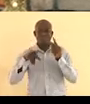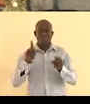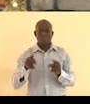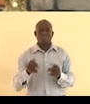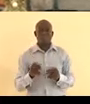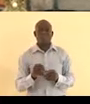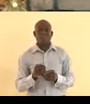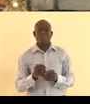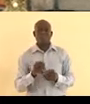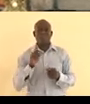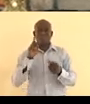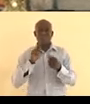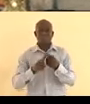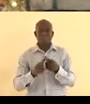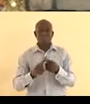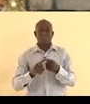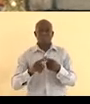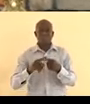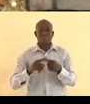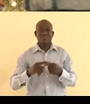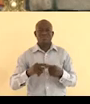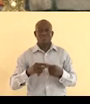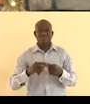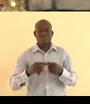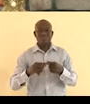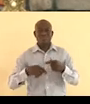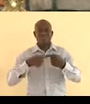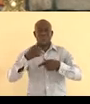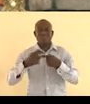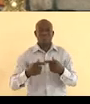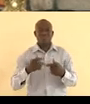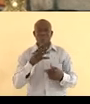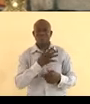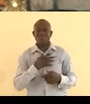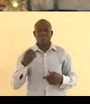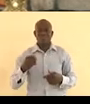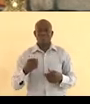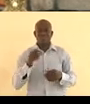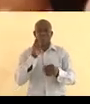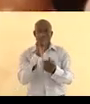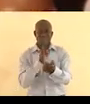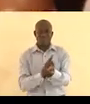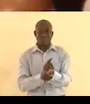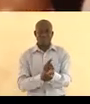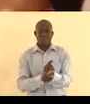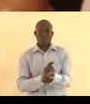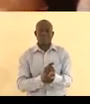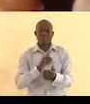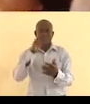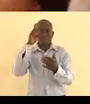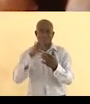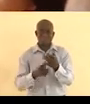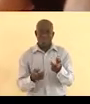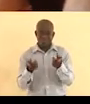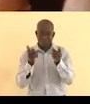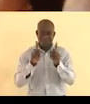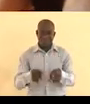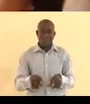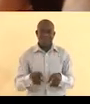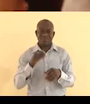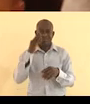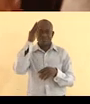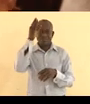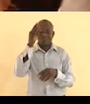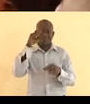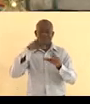people and then we sort people to graduate as a doctor, sorted doctor, now what happens in future?